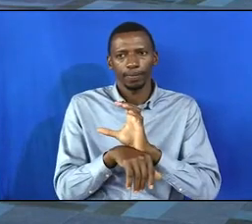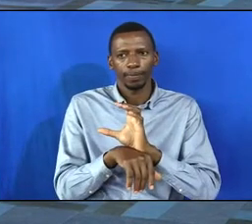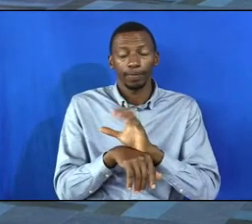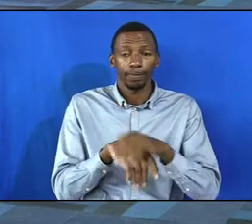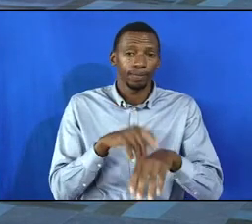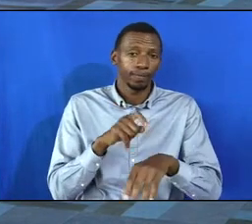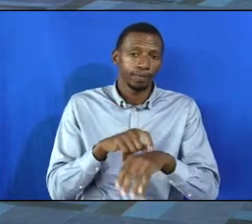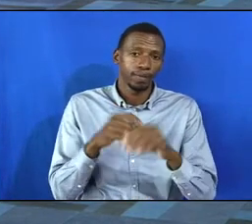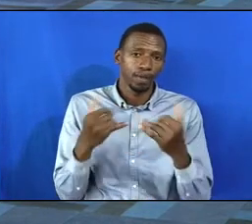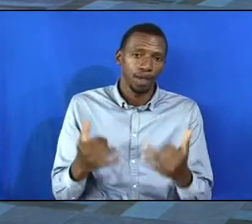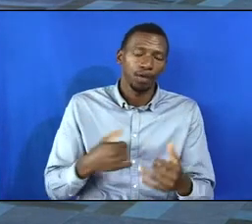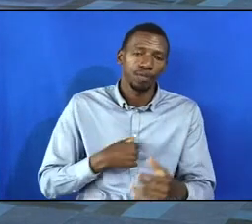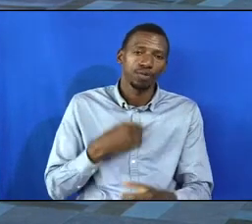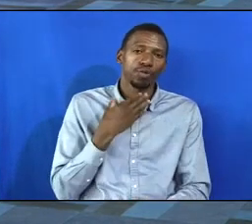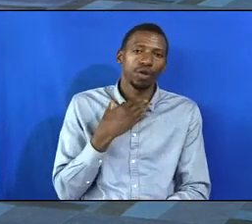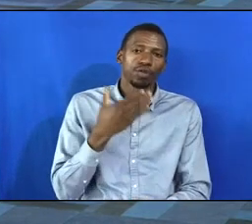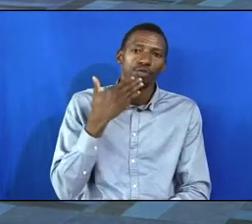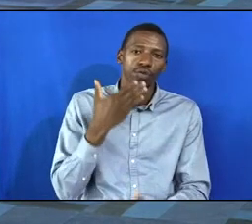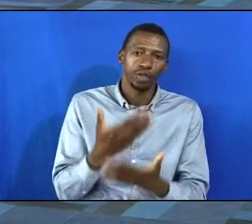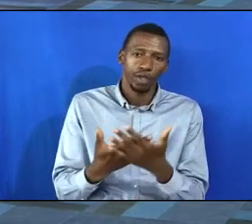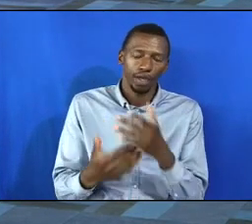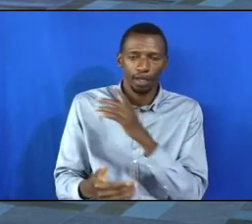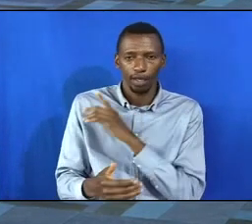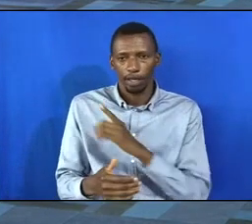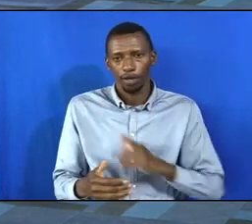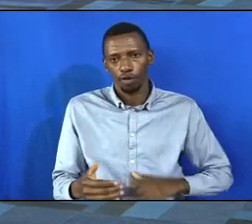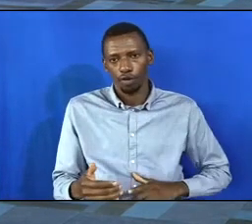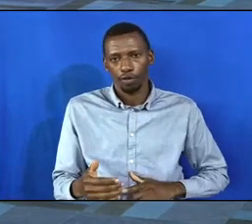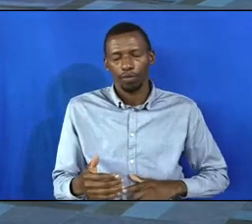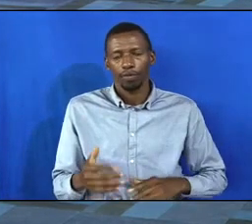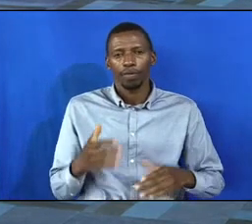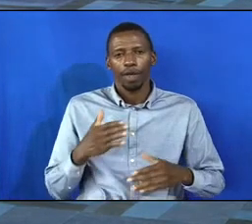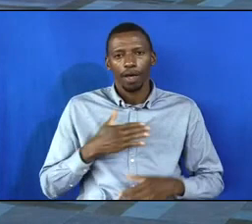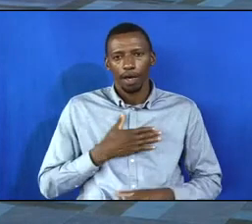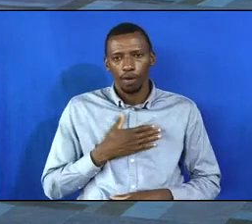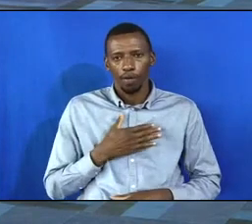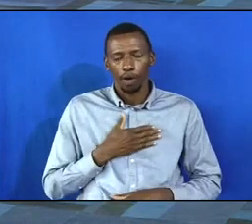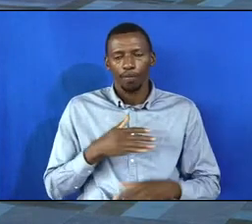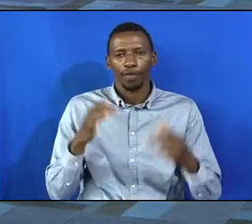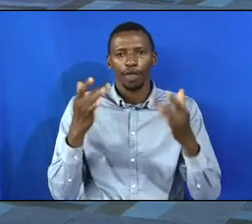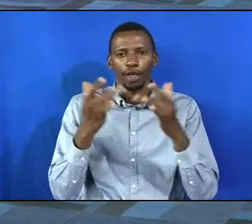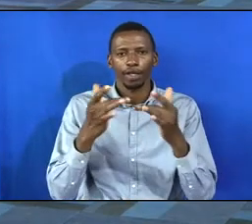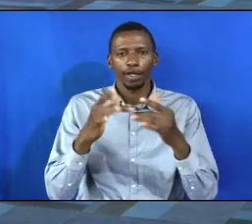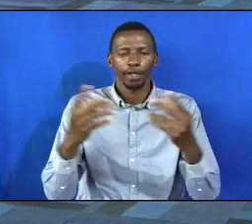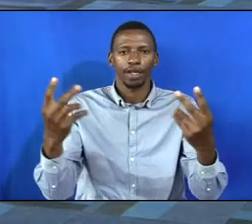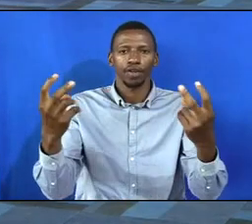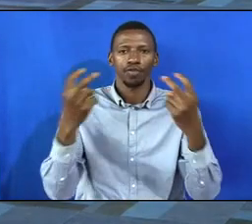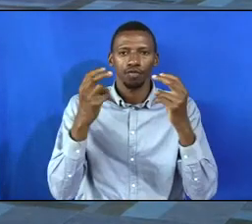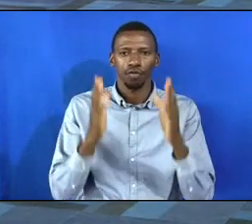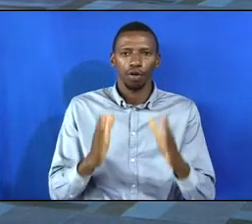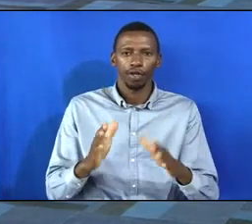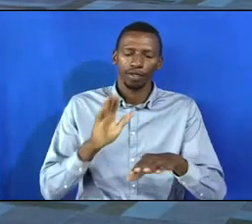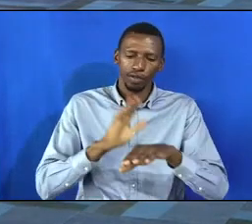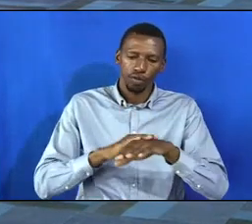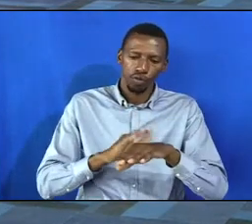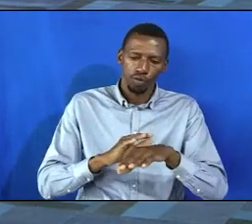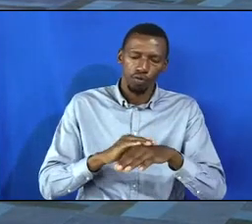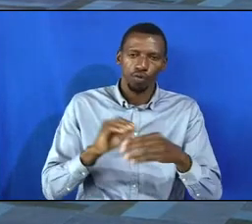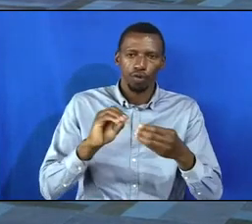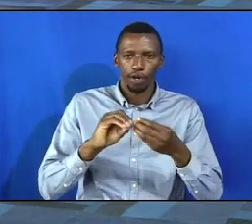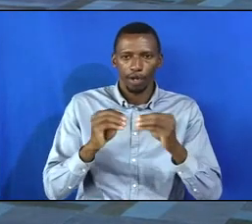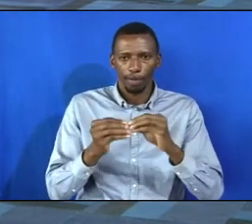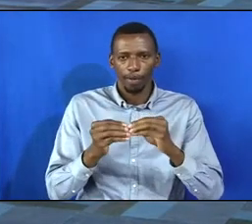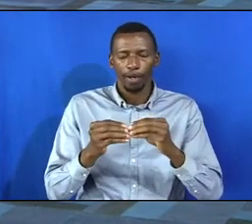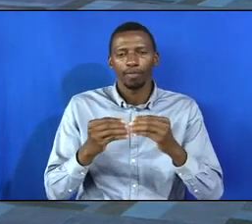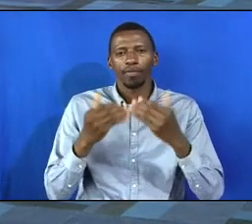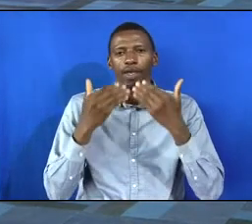Now, I want to thank the Lord. Our online viewers are a good number, and I commend you for that.